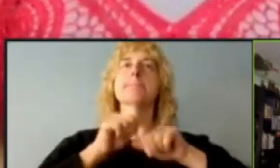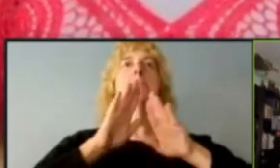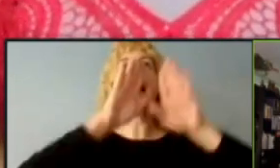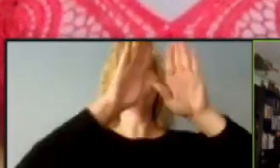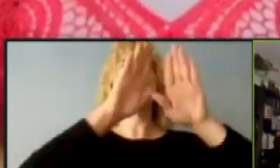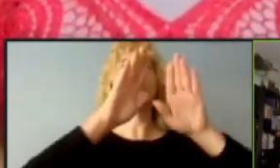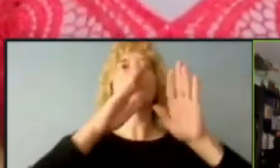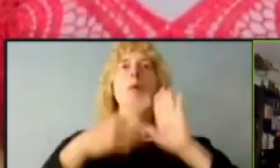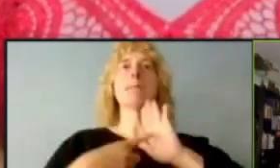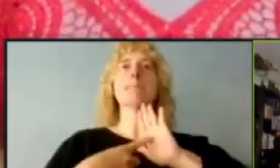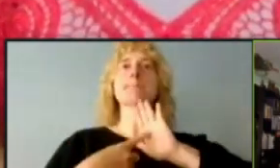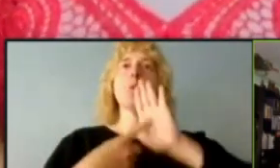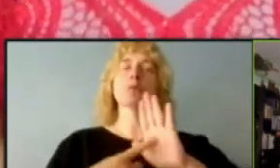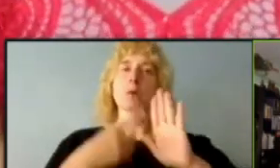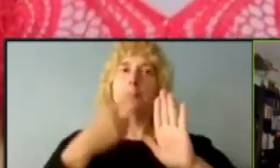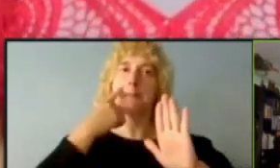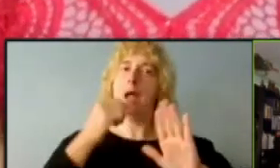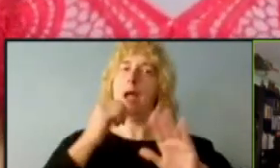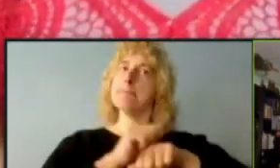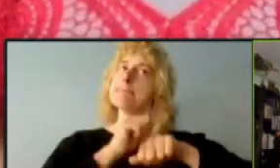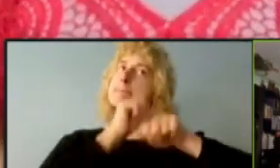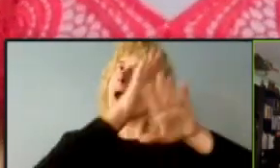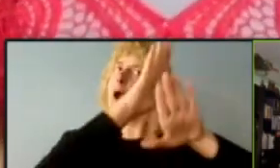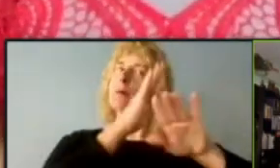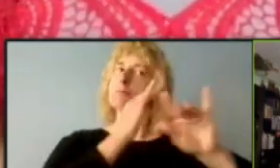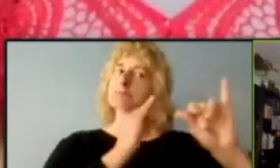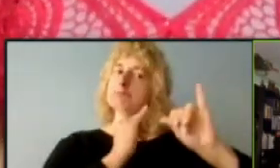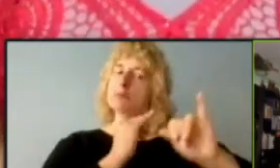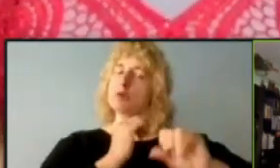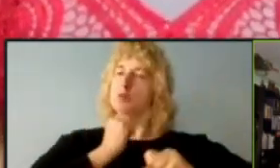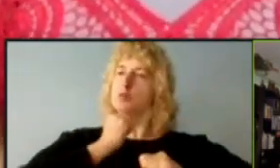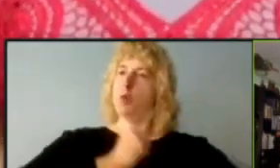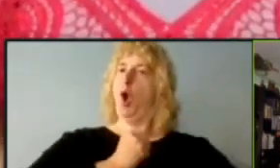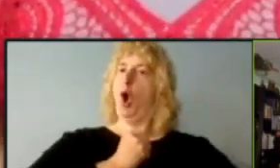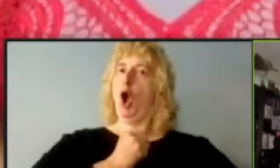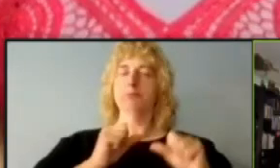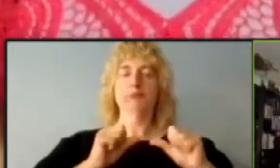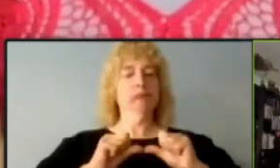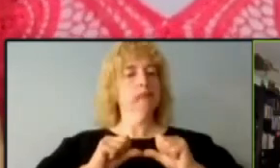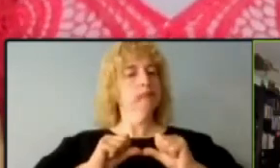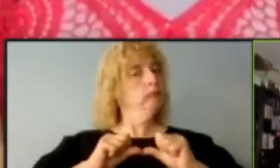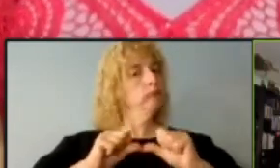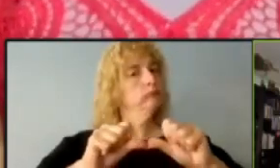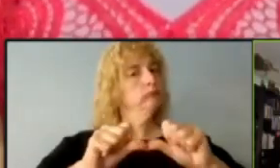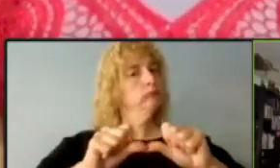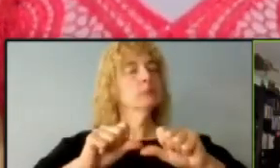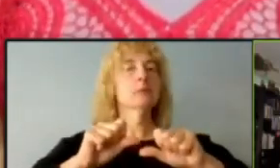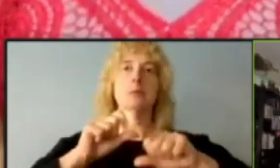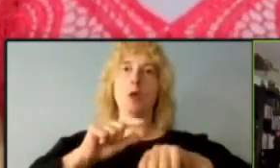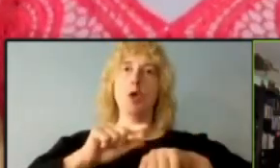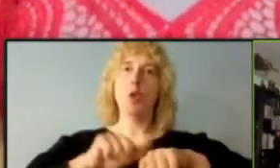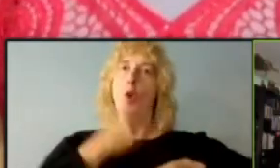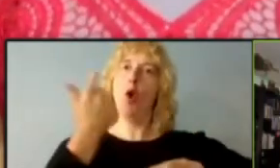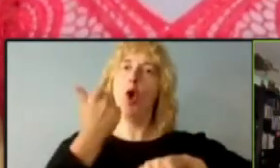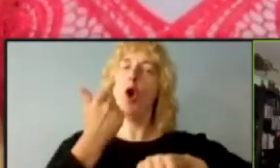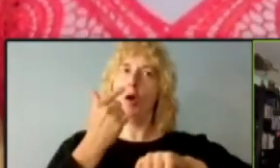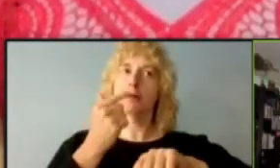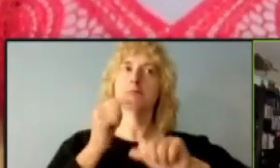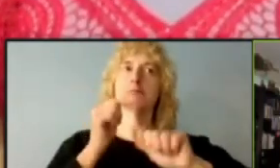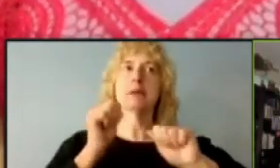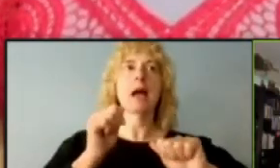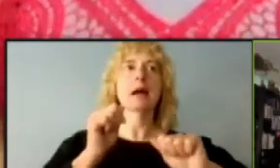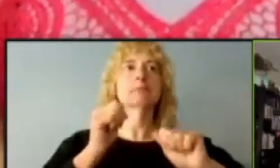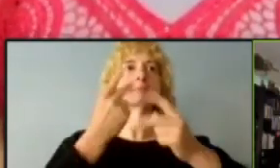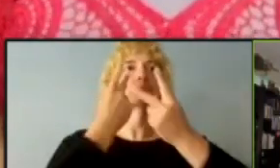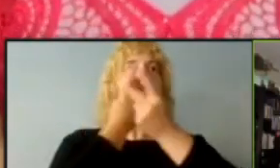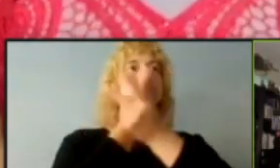they are consistent, they last a really long time, and they can see